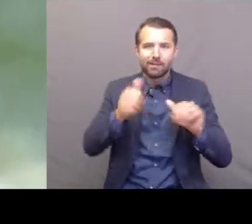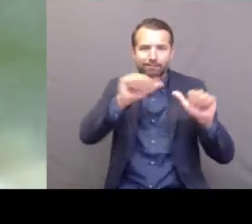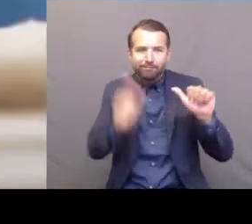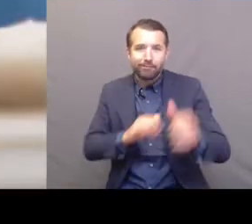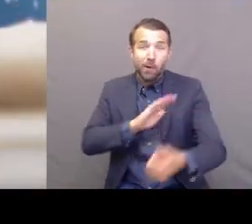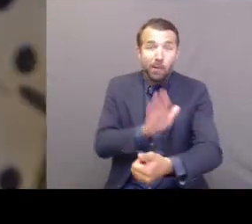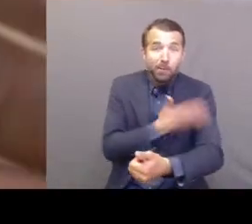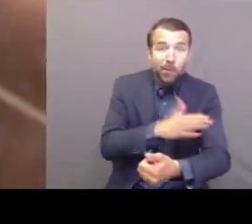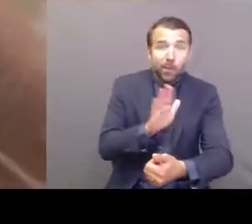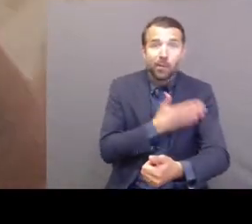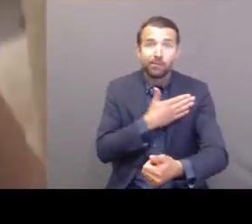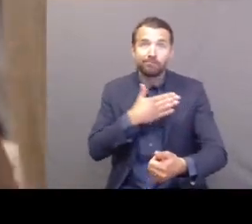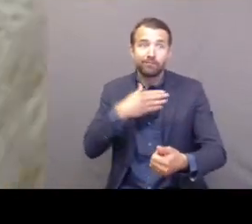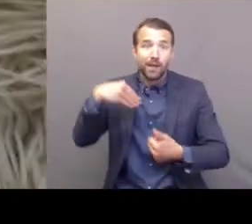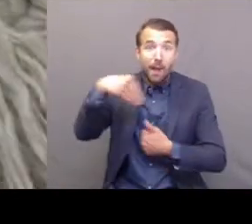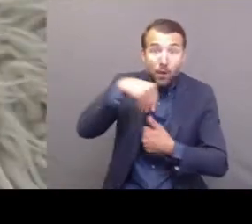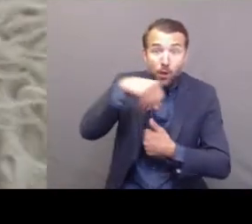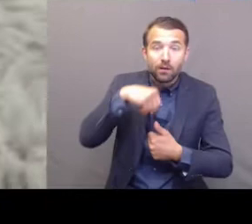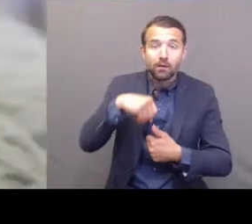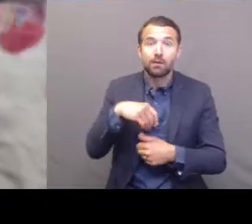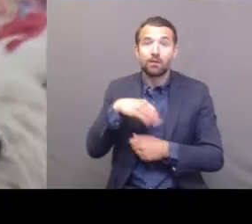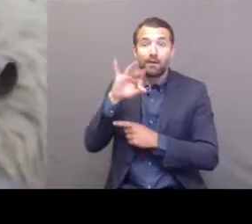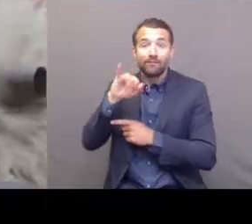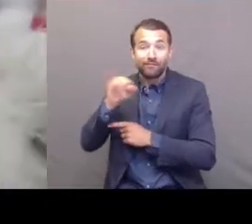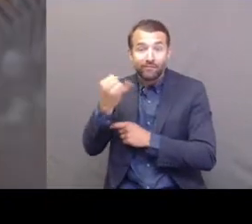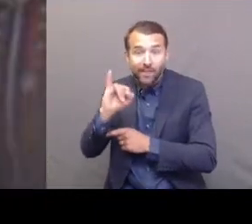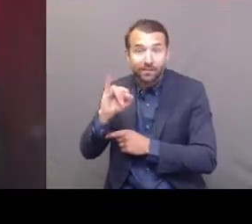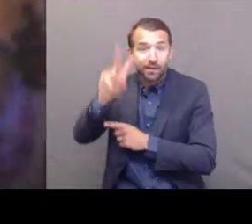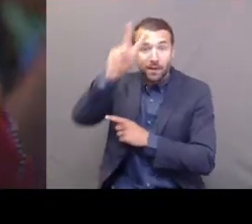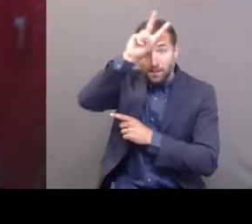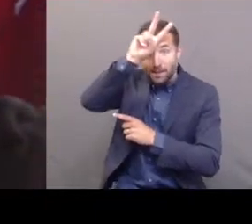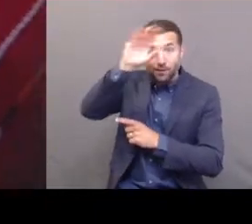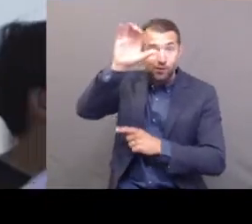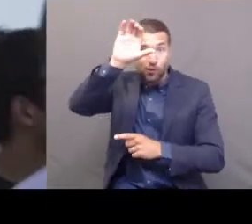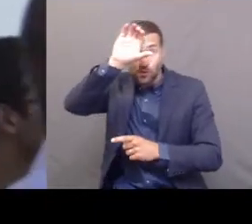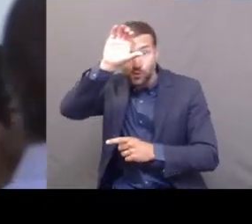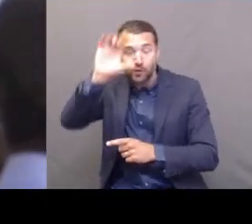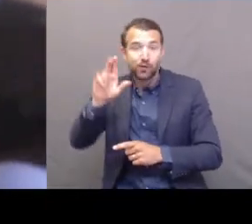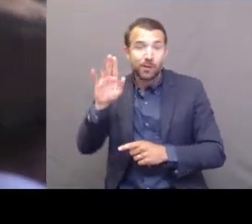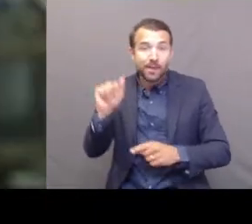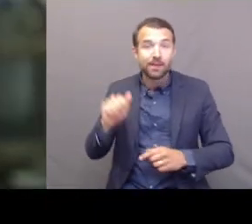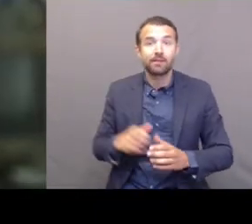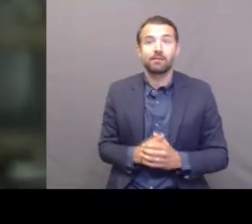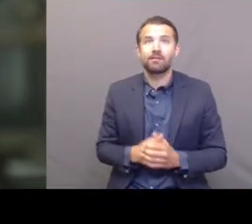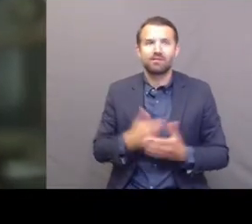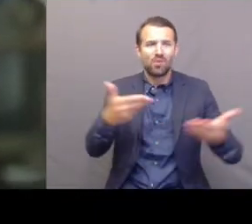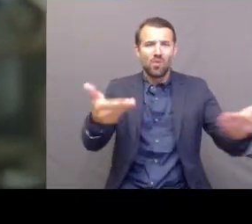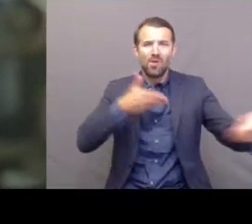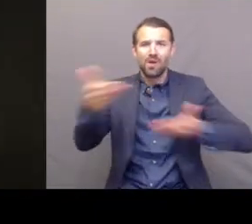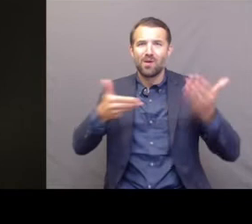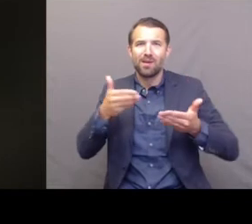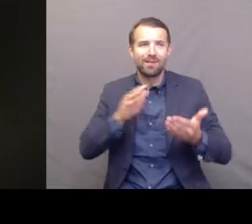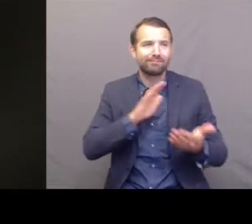far away as Armenia and Fiji, Peru and Cuba, right here in Washington, D.C., welcome us into their kitchens and